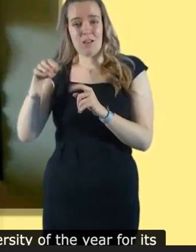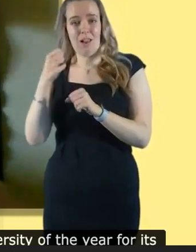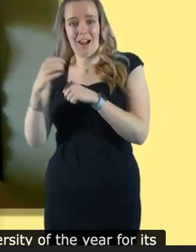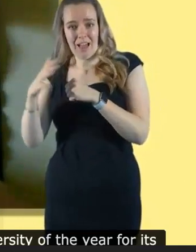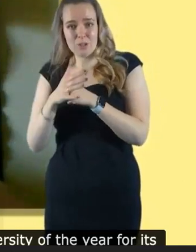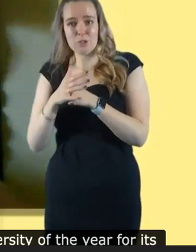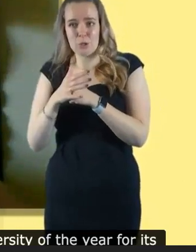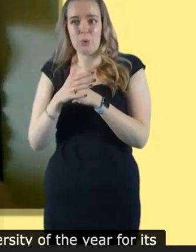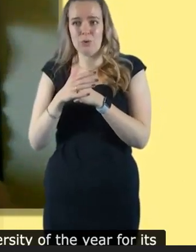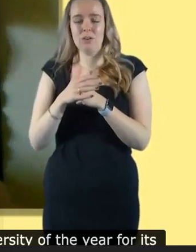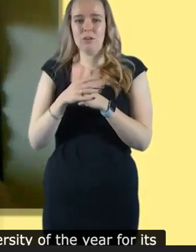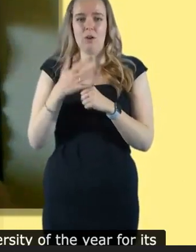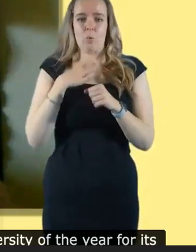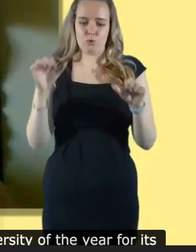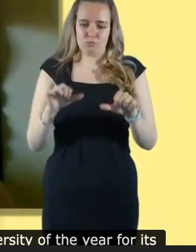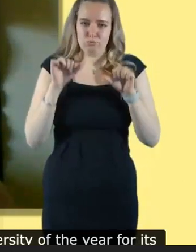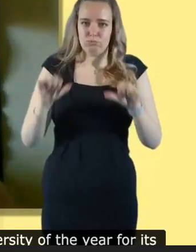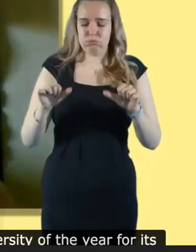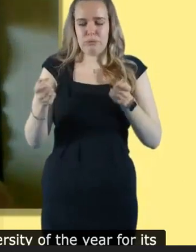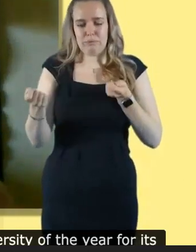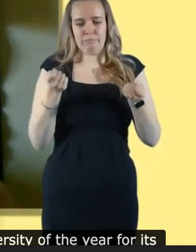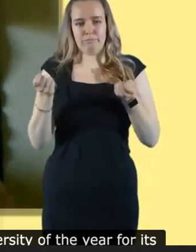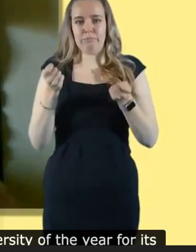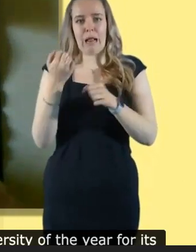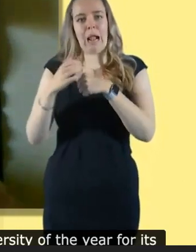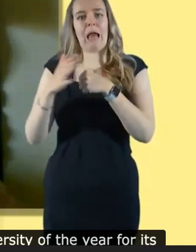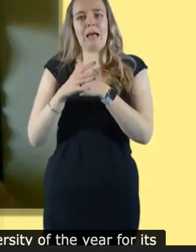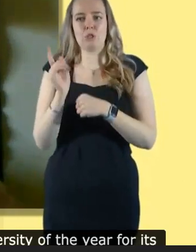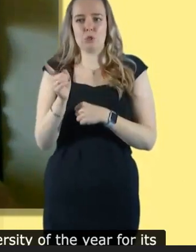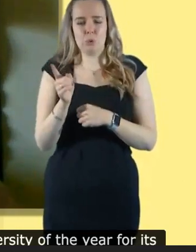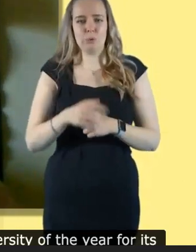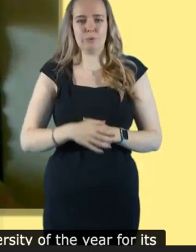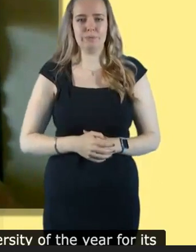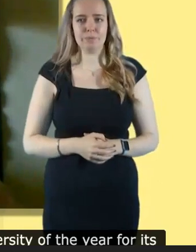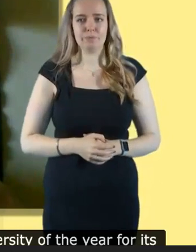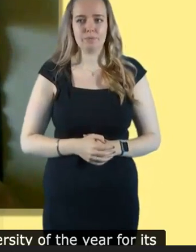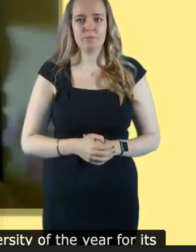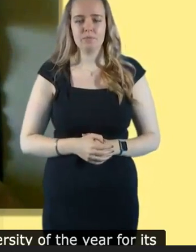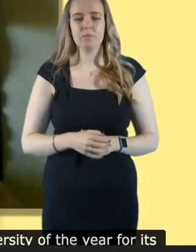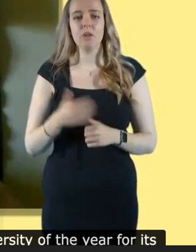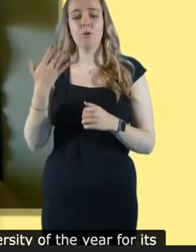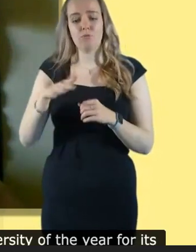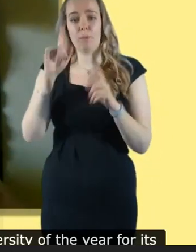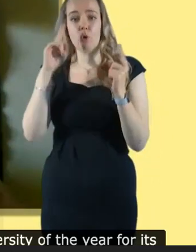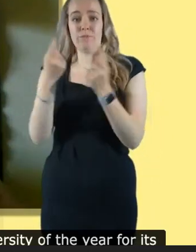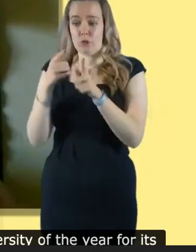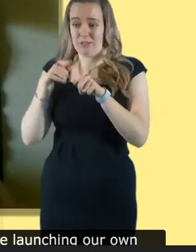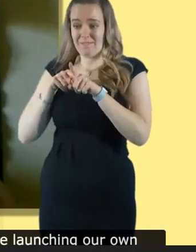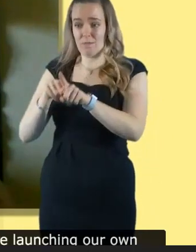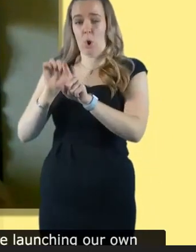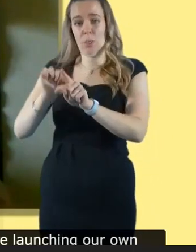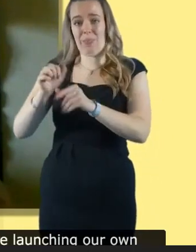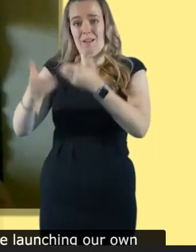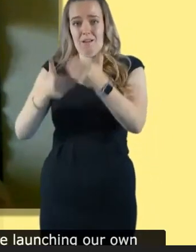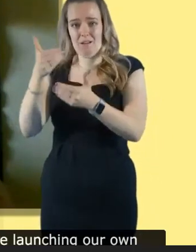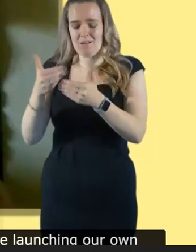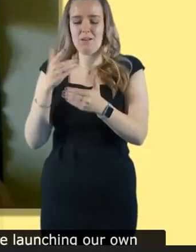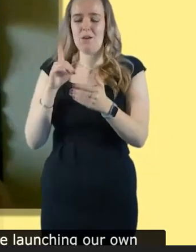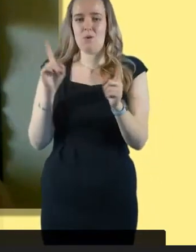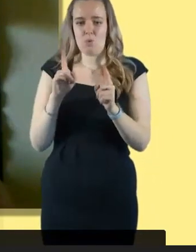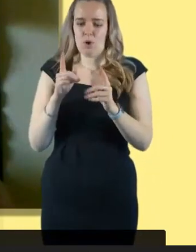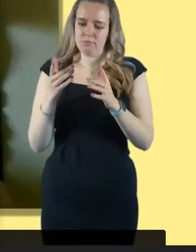authority properly to deal with this in Glasgow, following in the university's footsteps in making a public consultation